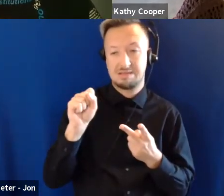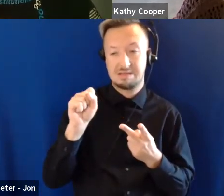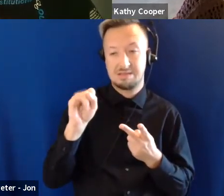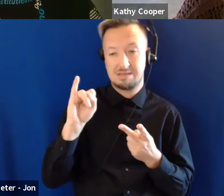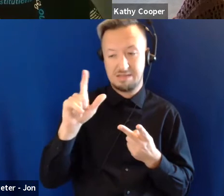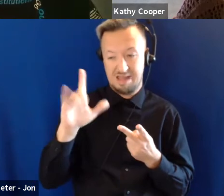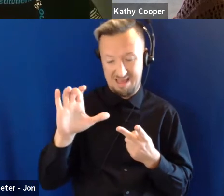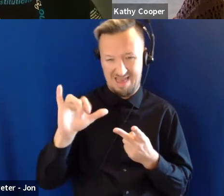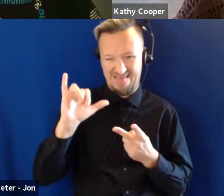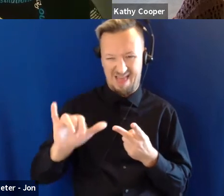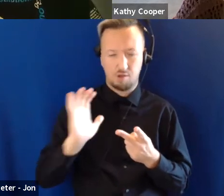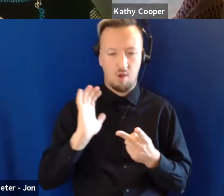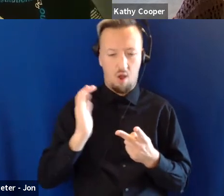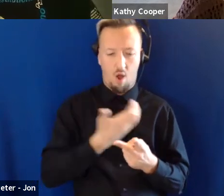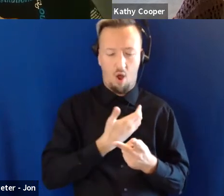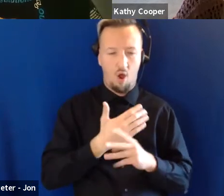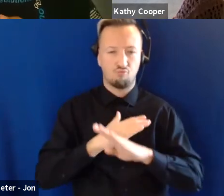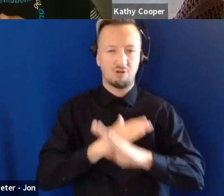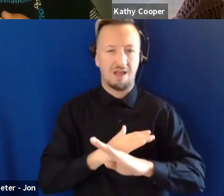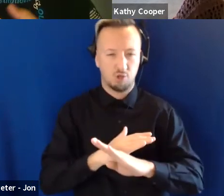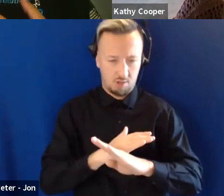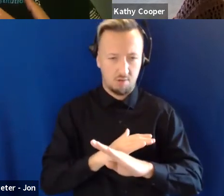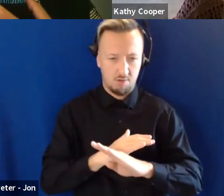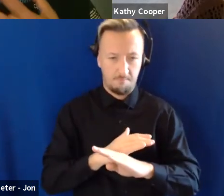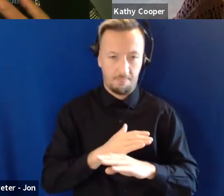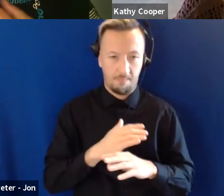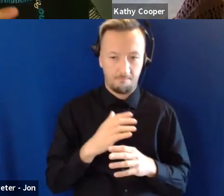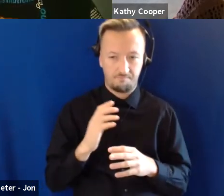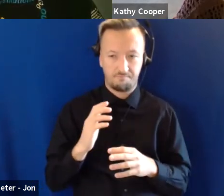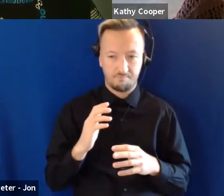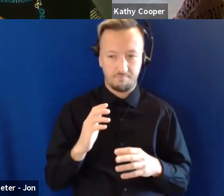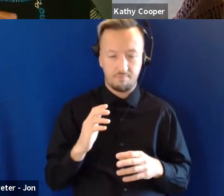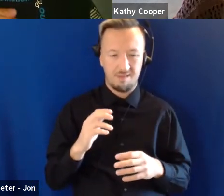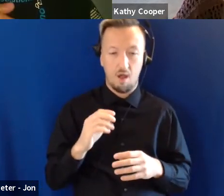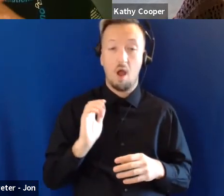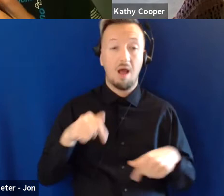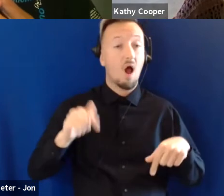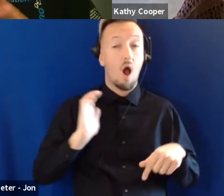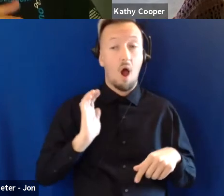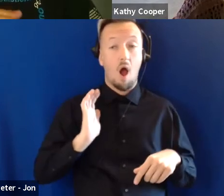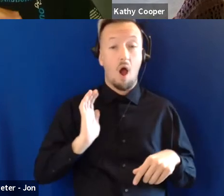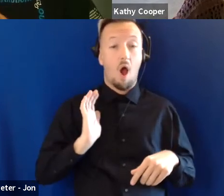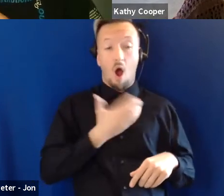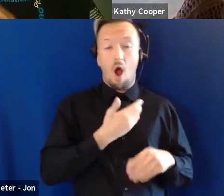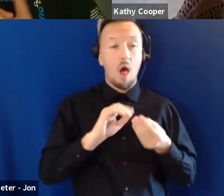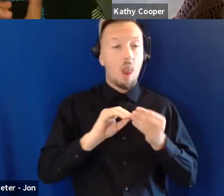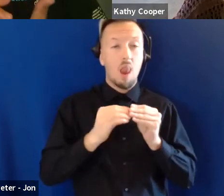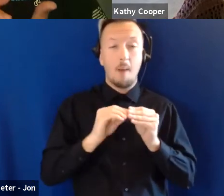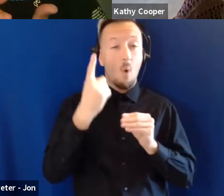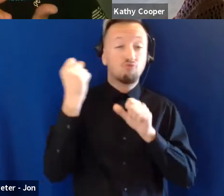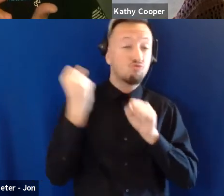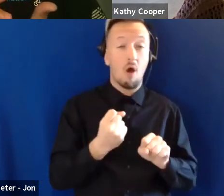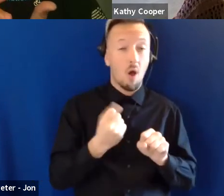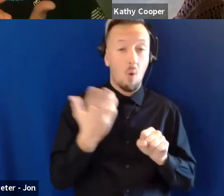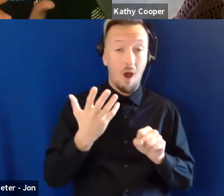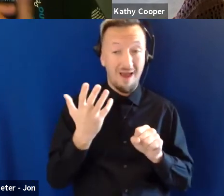that way. That is, that is our single greatest strength, is that really